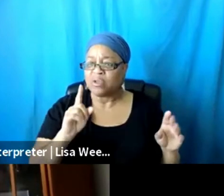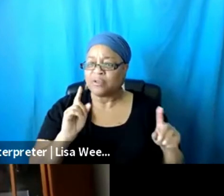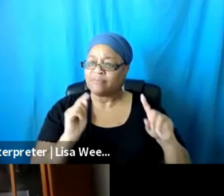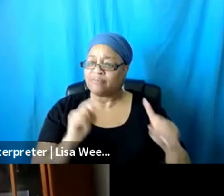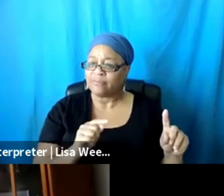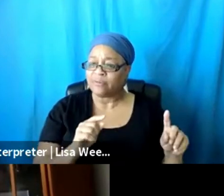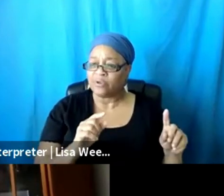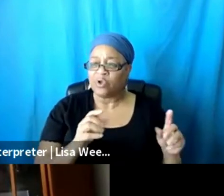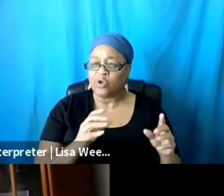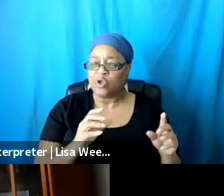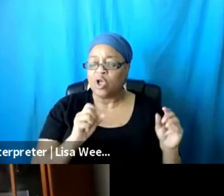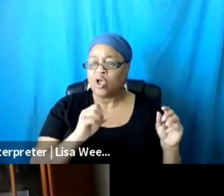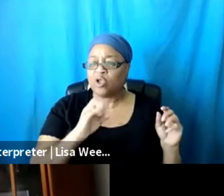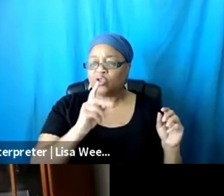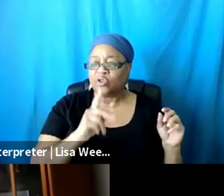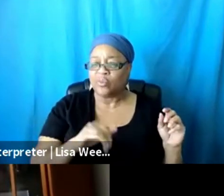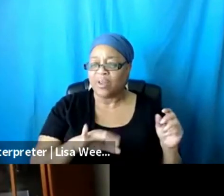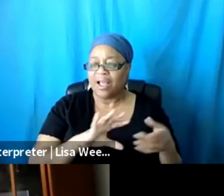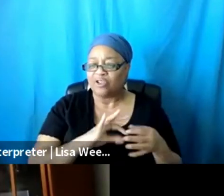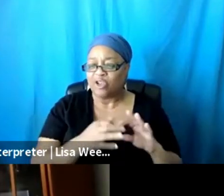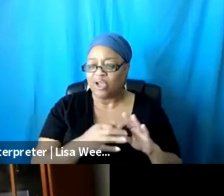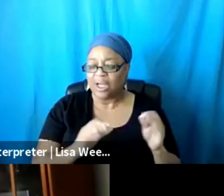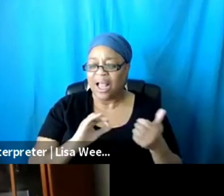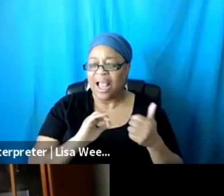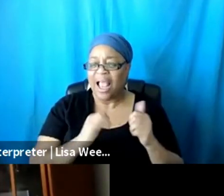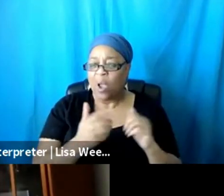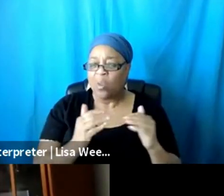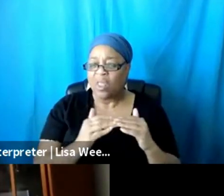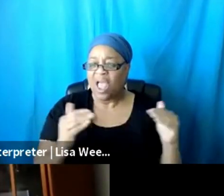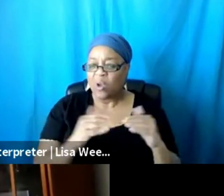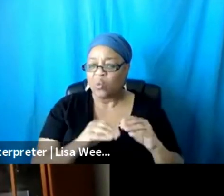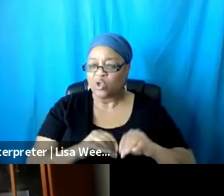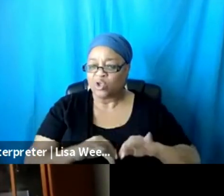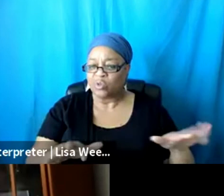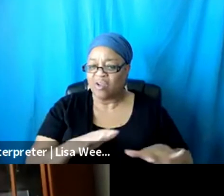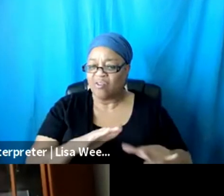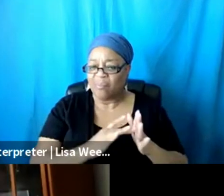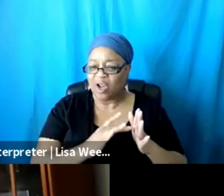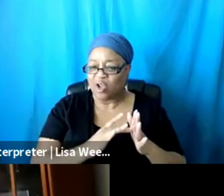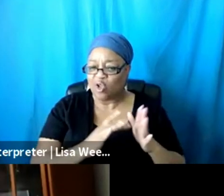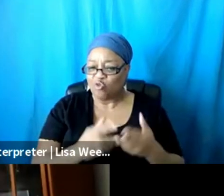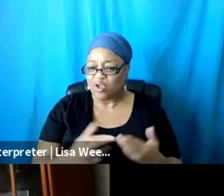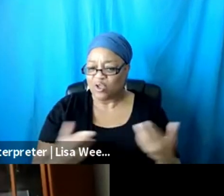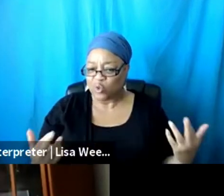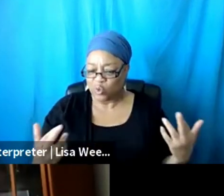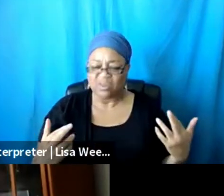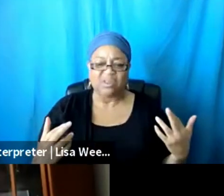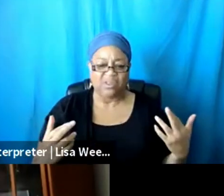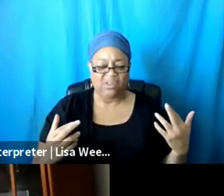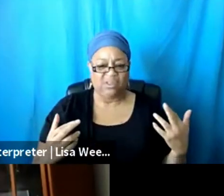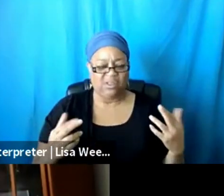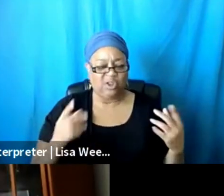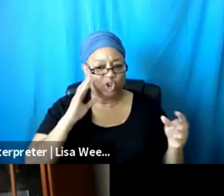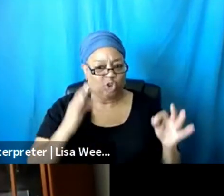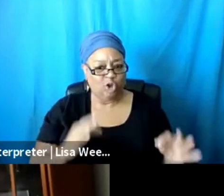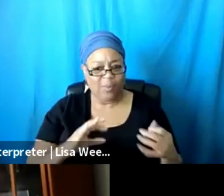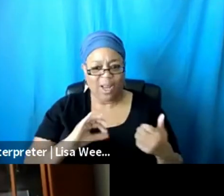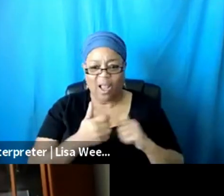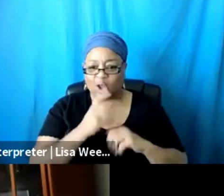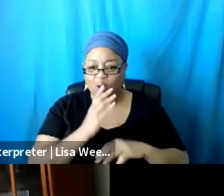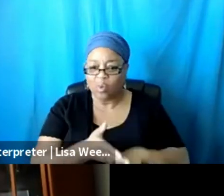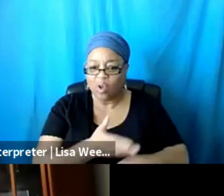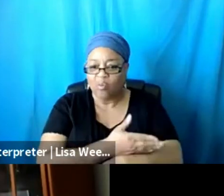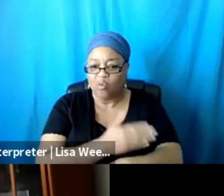is how is the equitable distribution of medical resources, vaccines, PPE, ventilators determined, and how could we improve this process to ensure that vulnerable populations